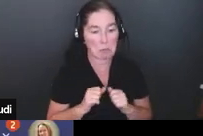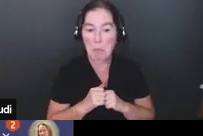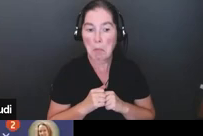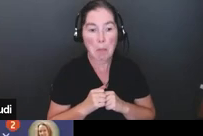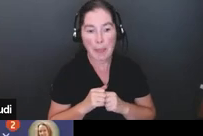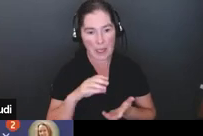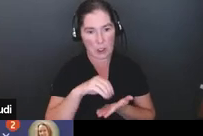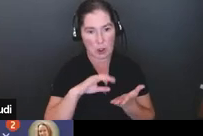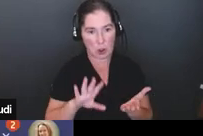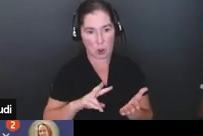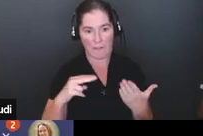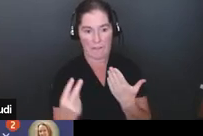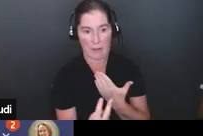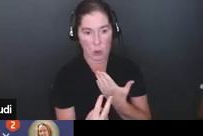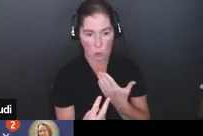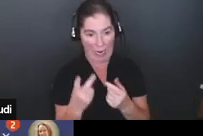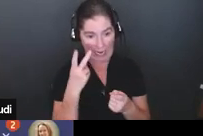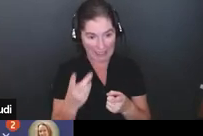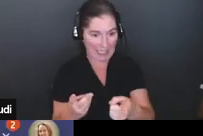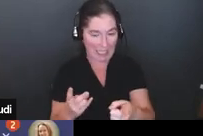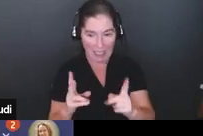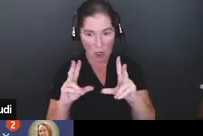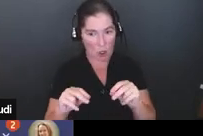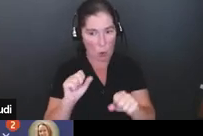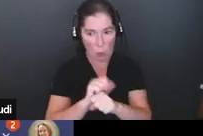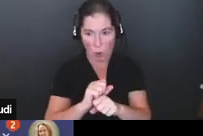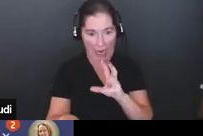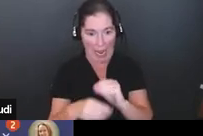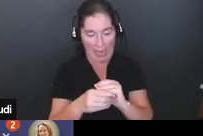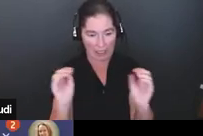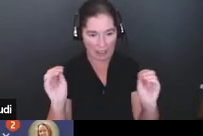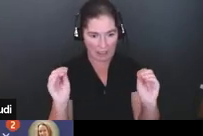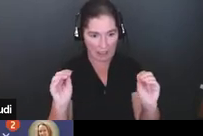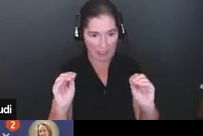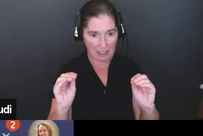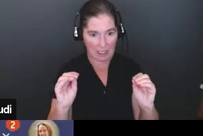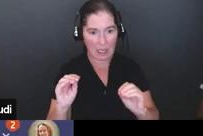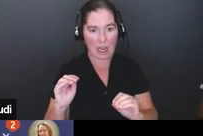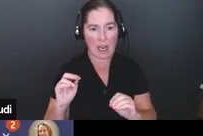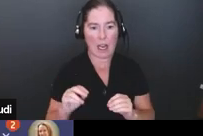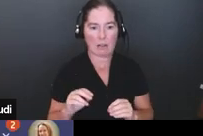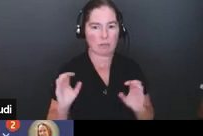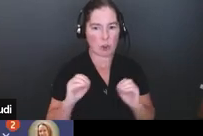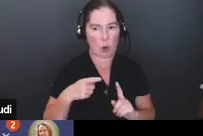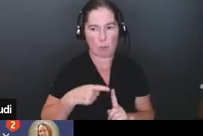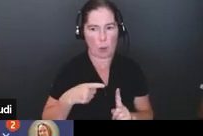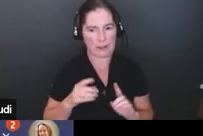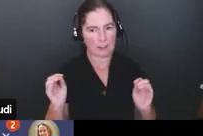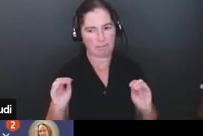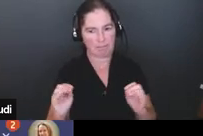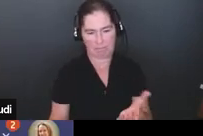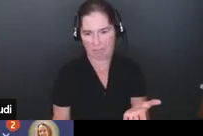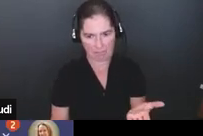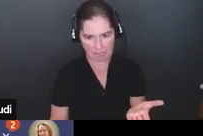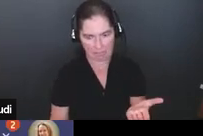student view, I can see that she has not added any work. I had given her a reference and she's not been awarded any points